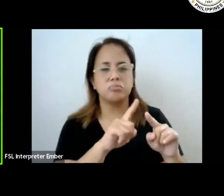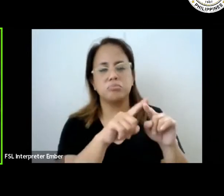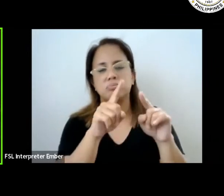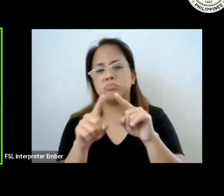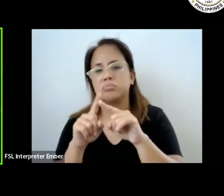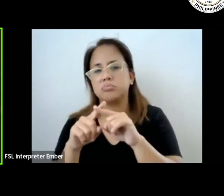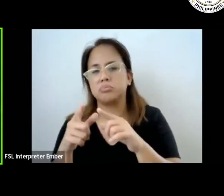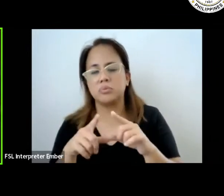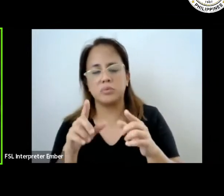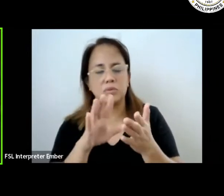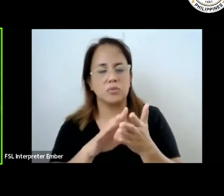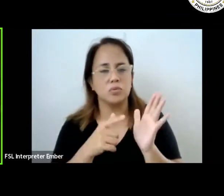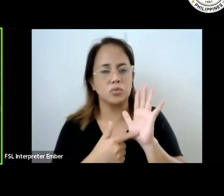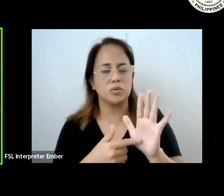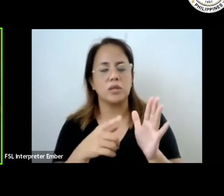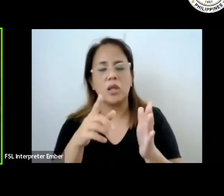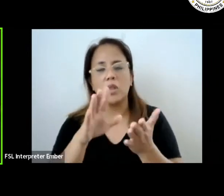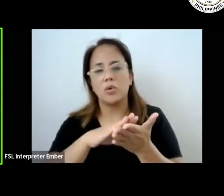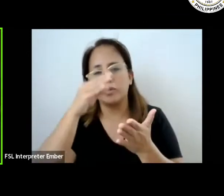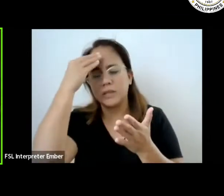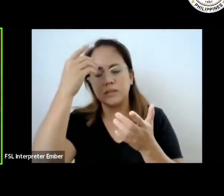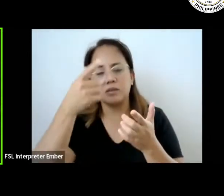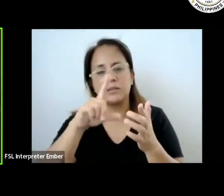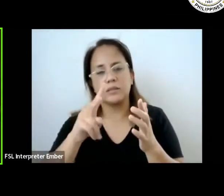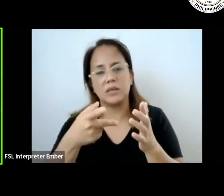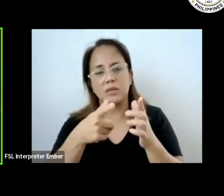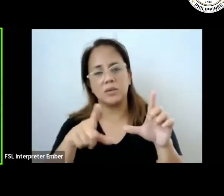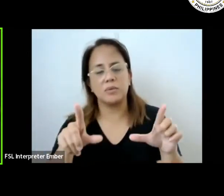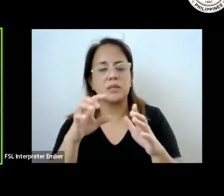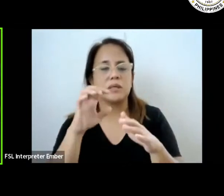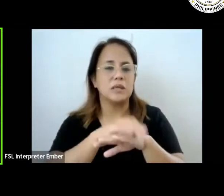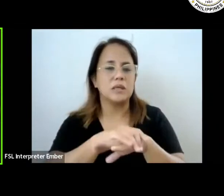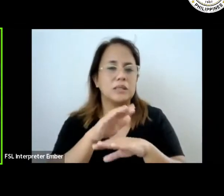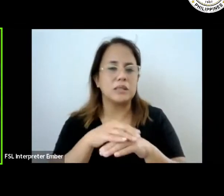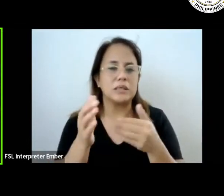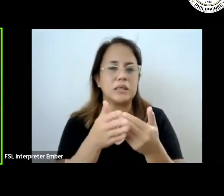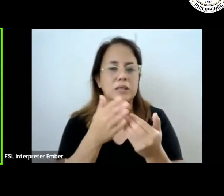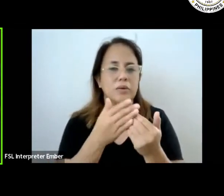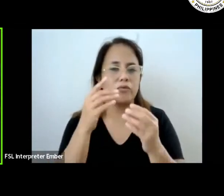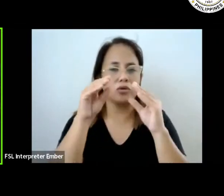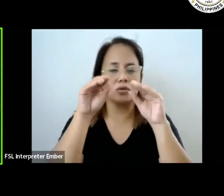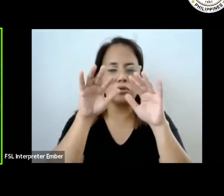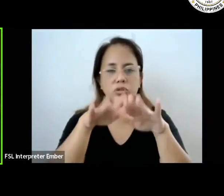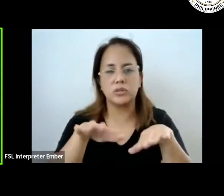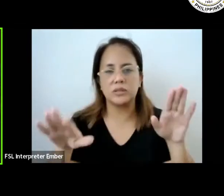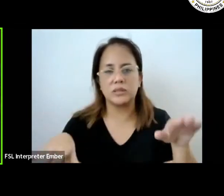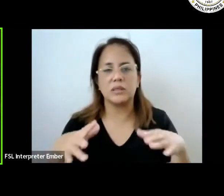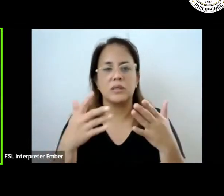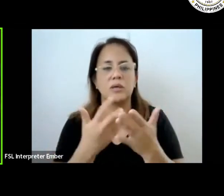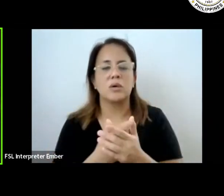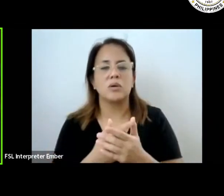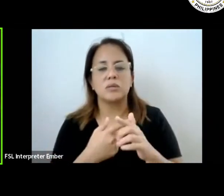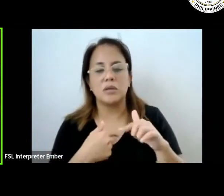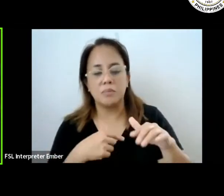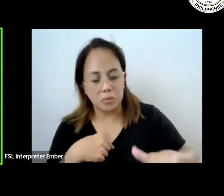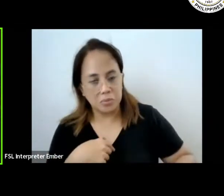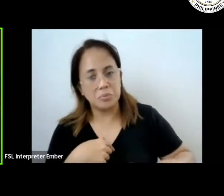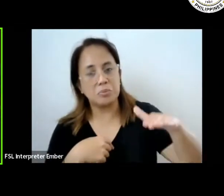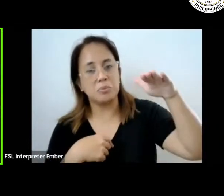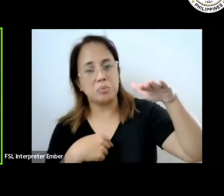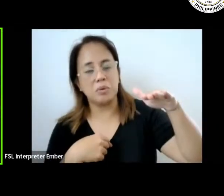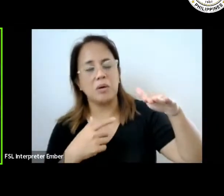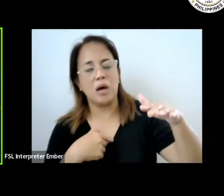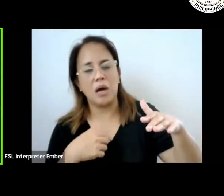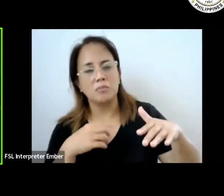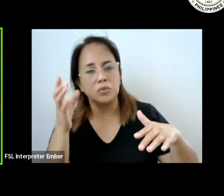showing learning a second language, such as English, is easier for children during formative years, and there are